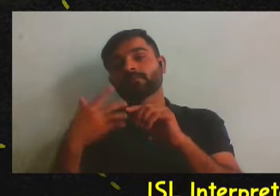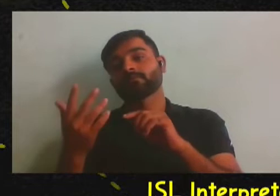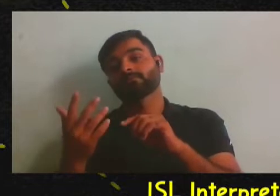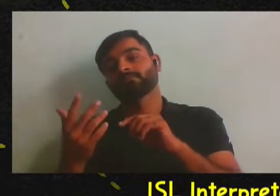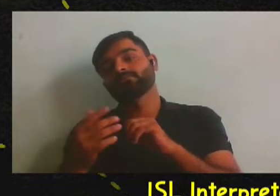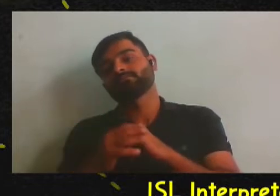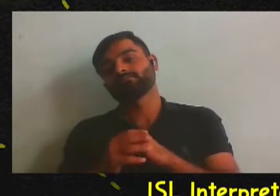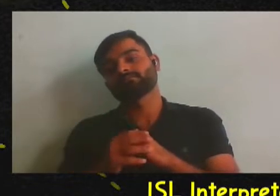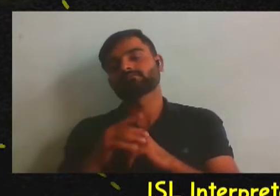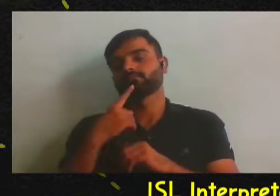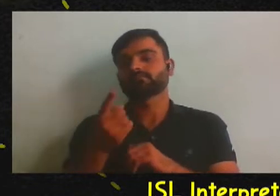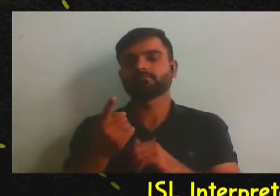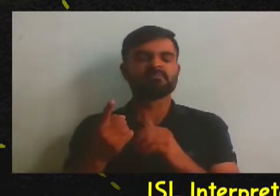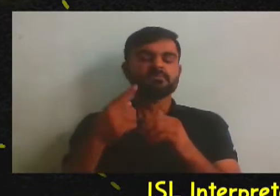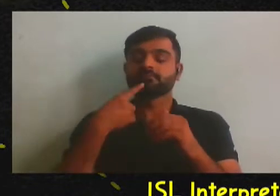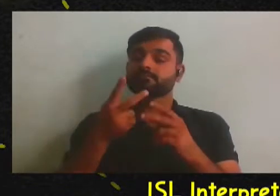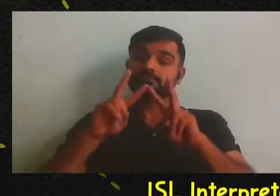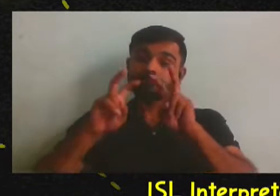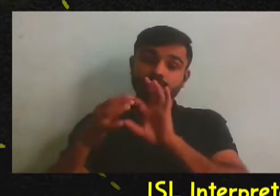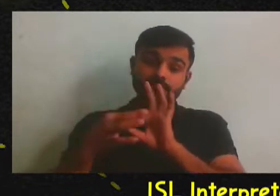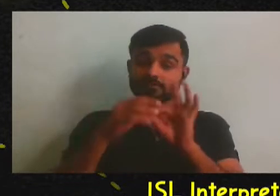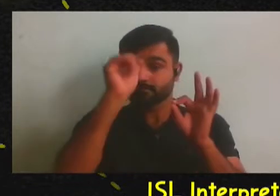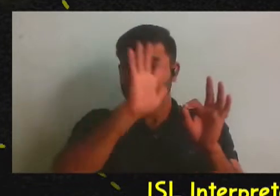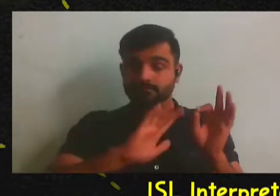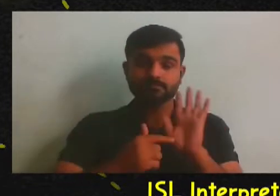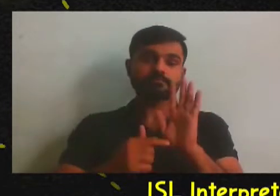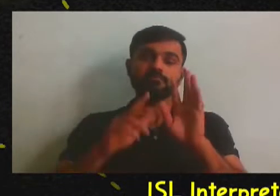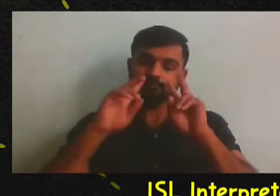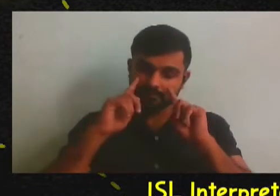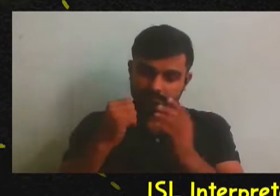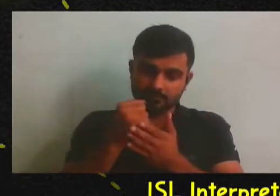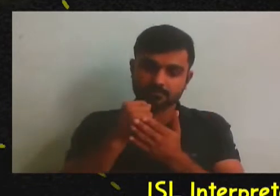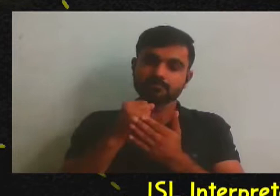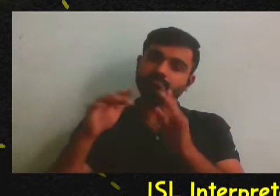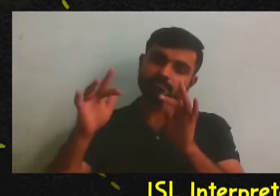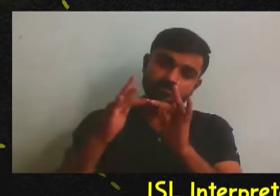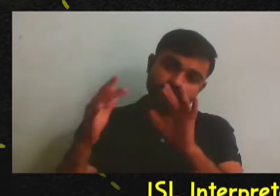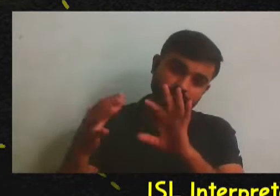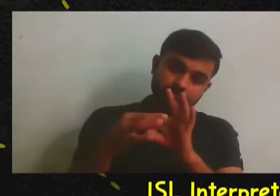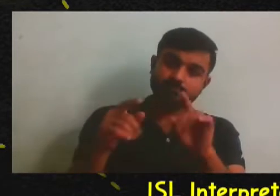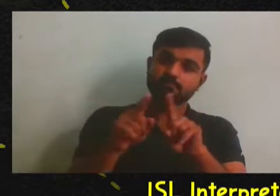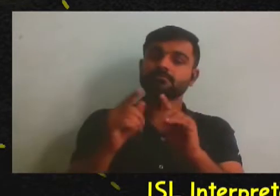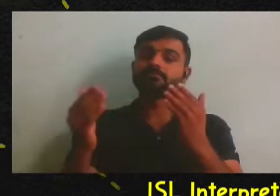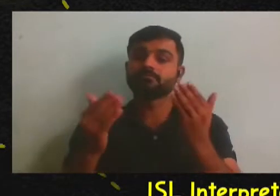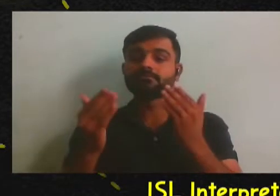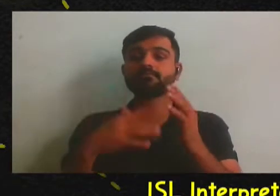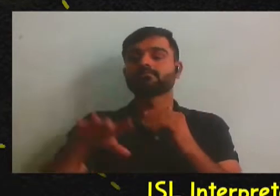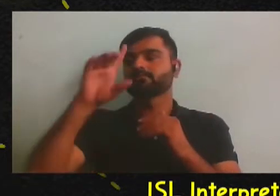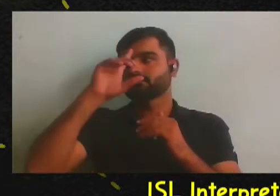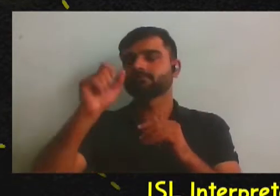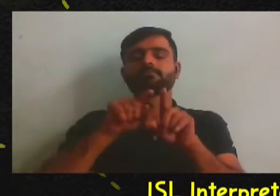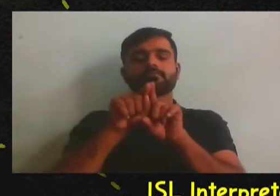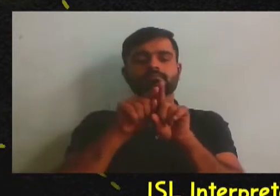in say, mainstream media, and try and reach out and contact those services. I remember an example